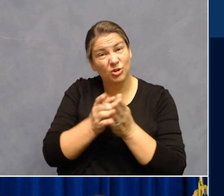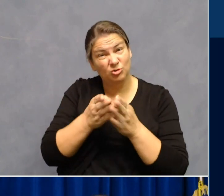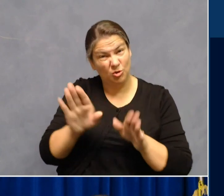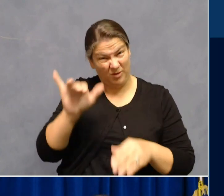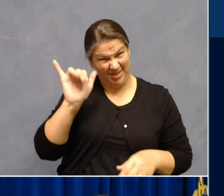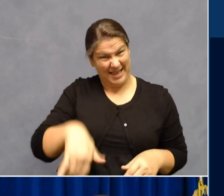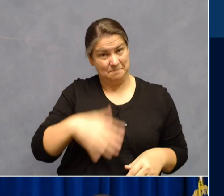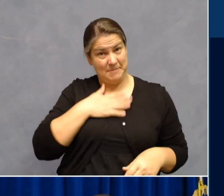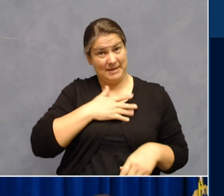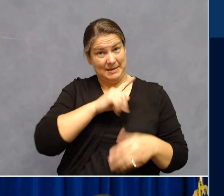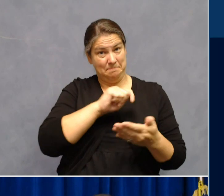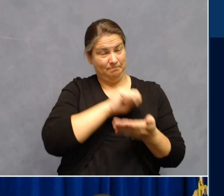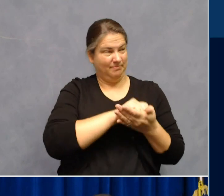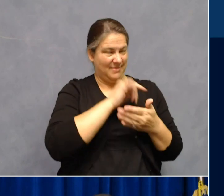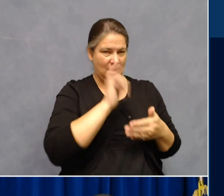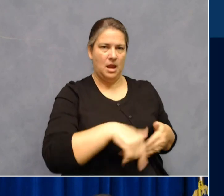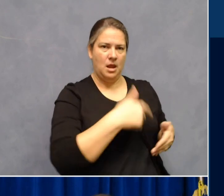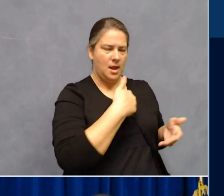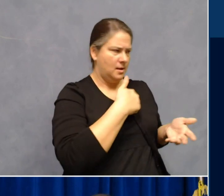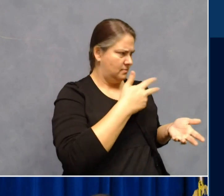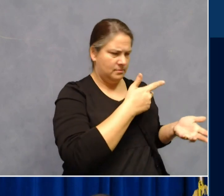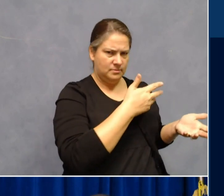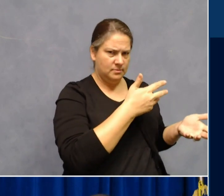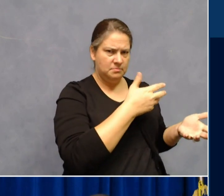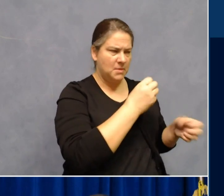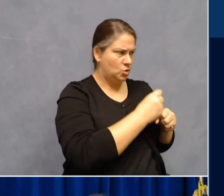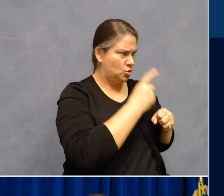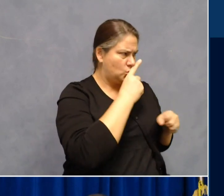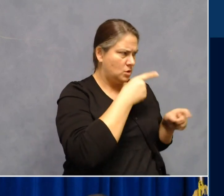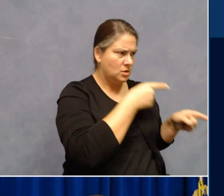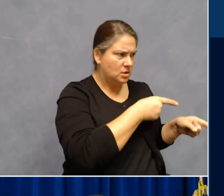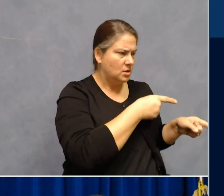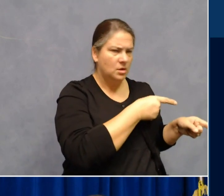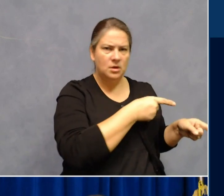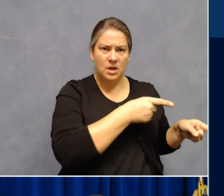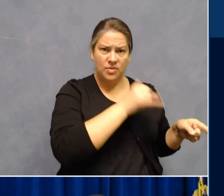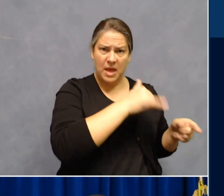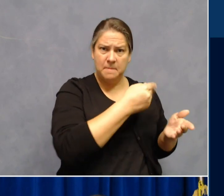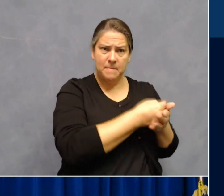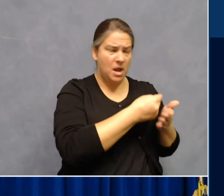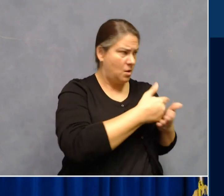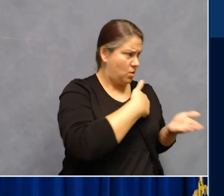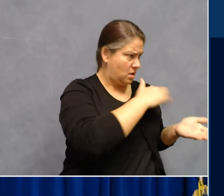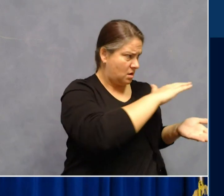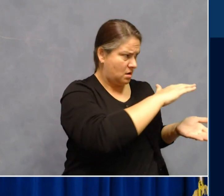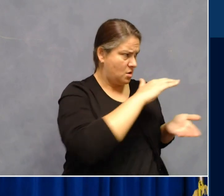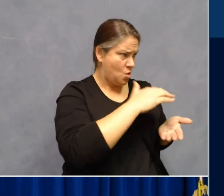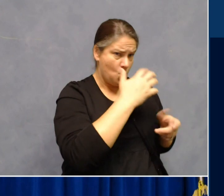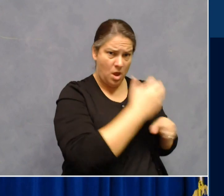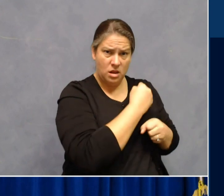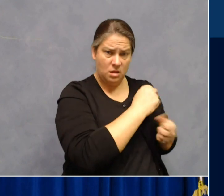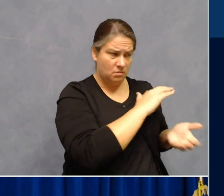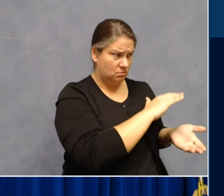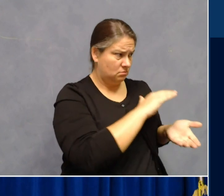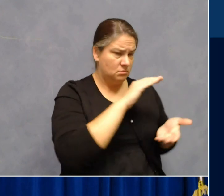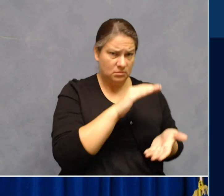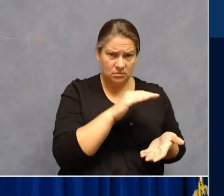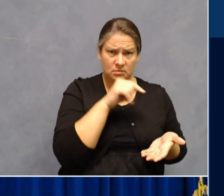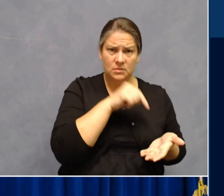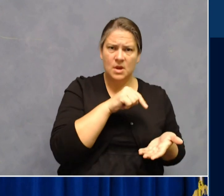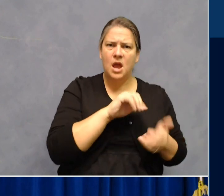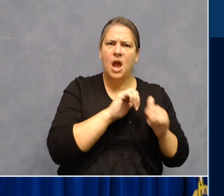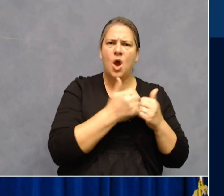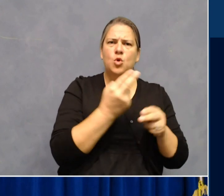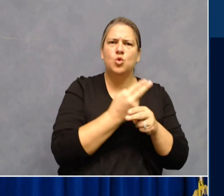when you want to make sure you use these types of dollars the right way, what type of good can come out of it. All